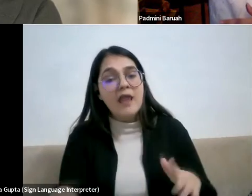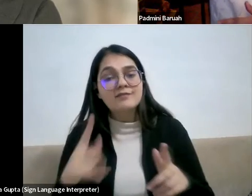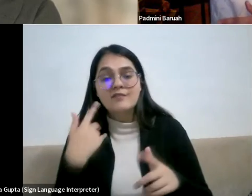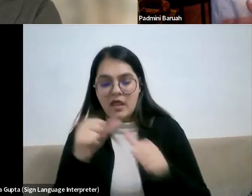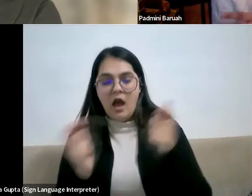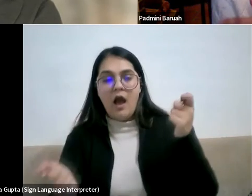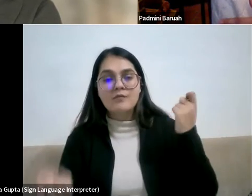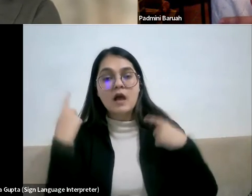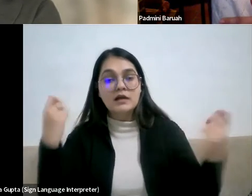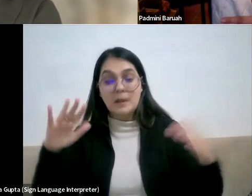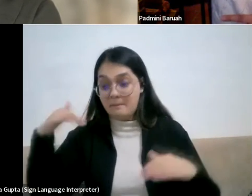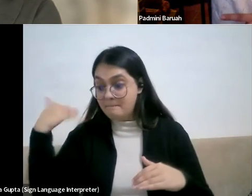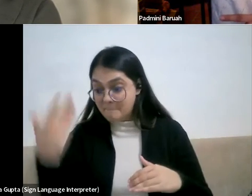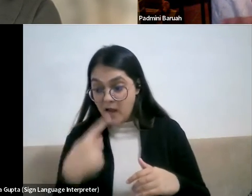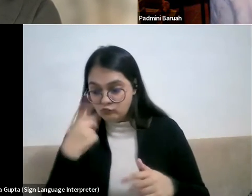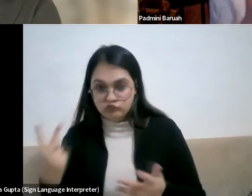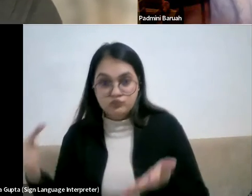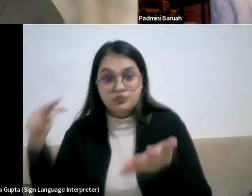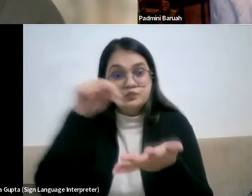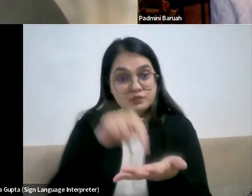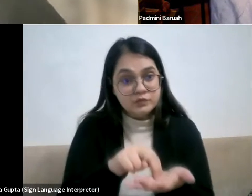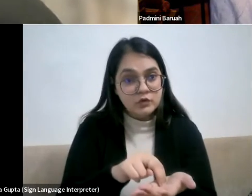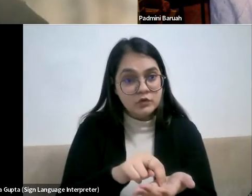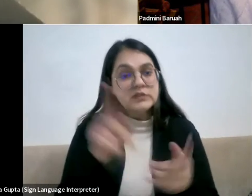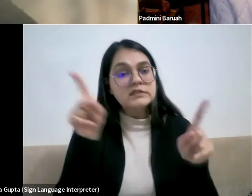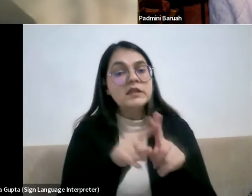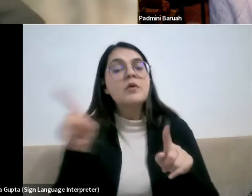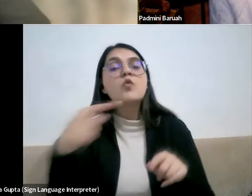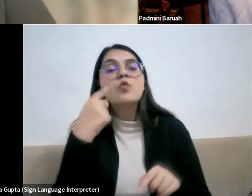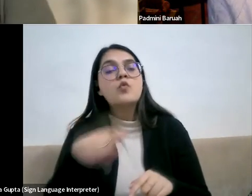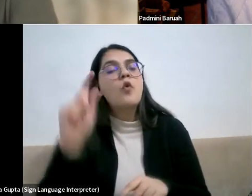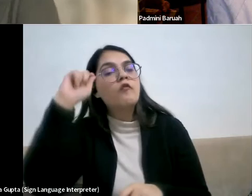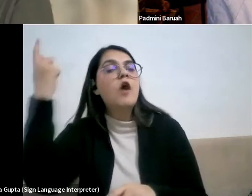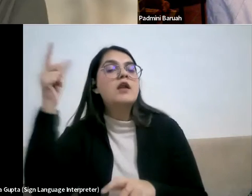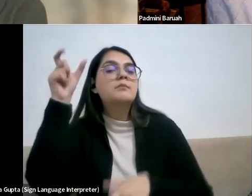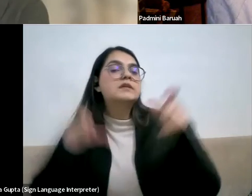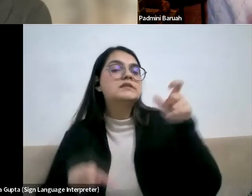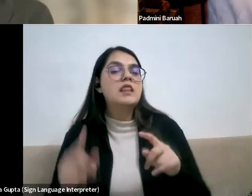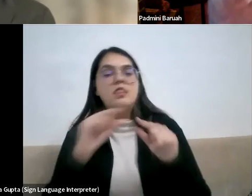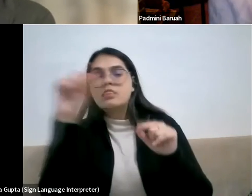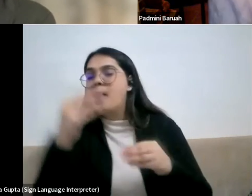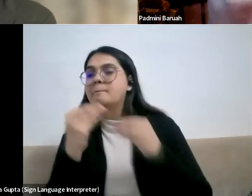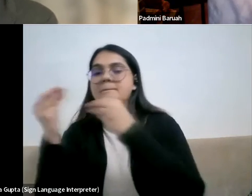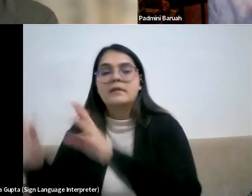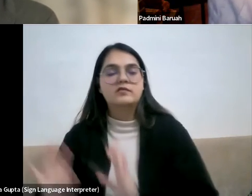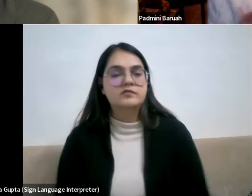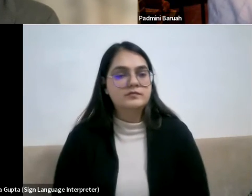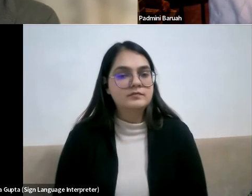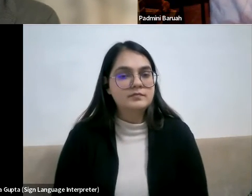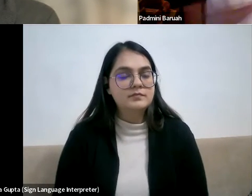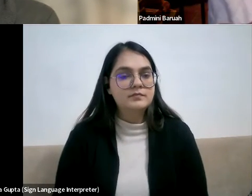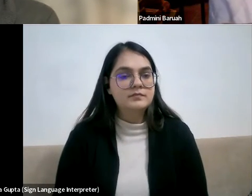after 25th March 1971 is going to be considered a foreigner, and that's